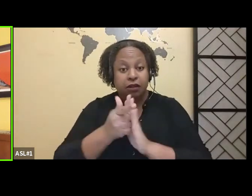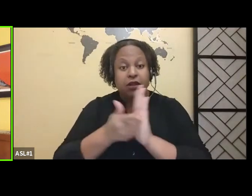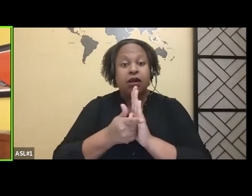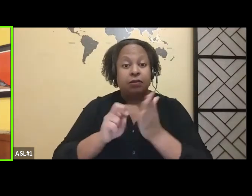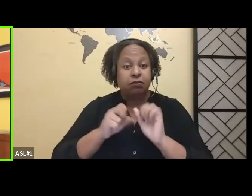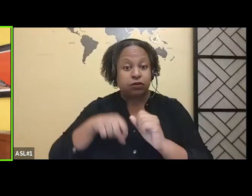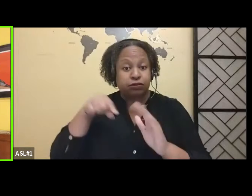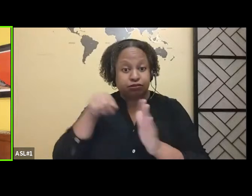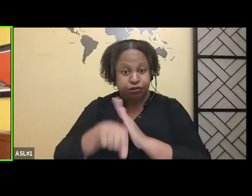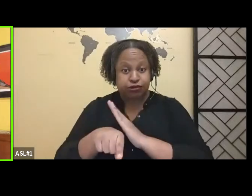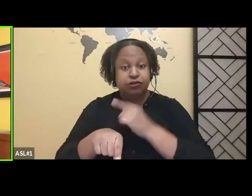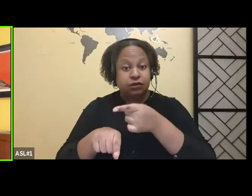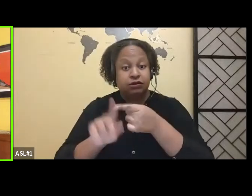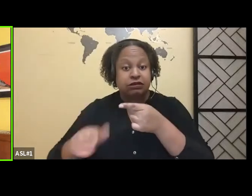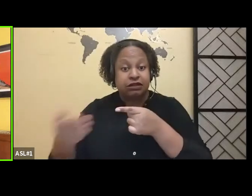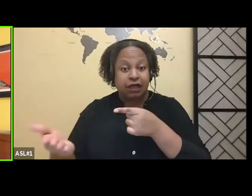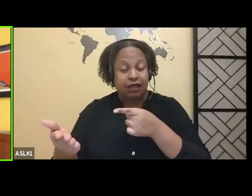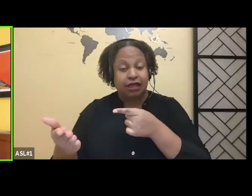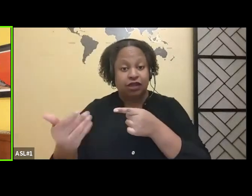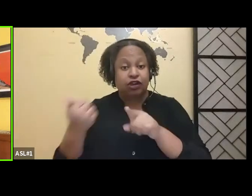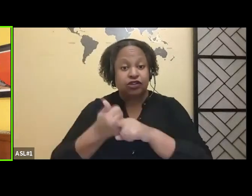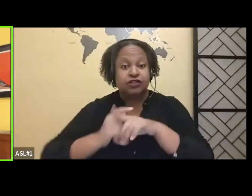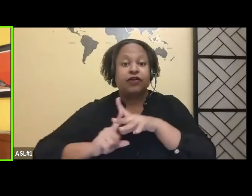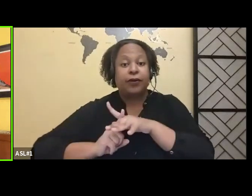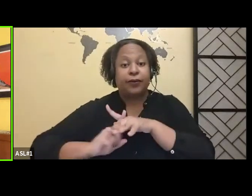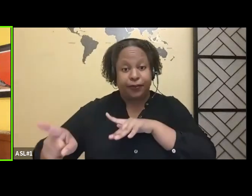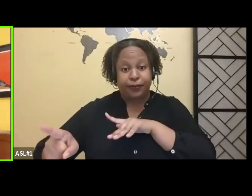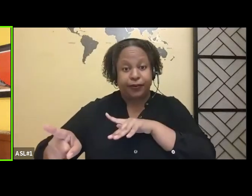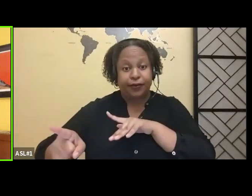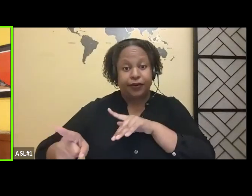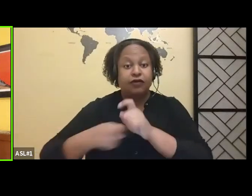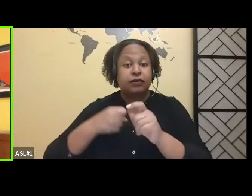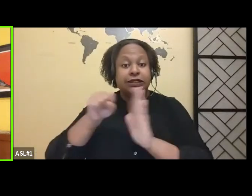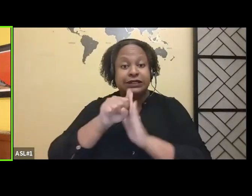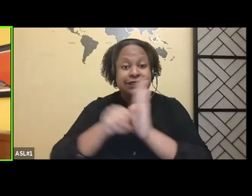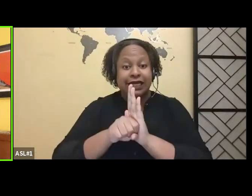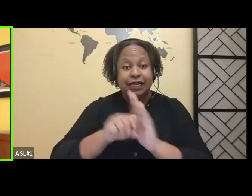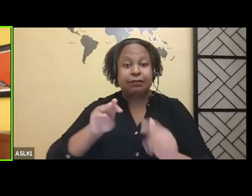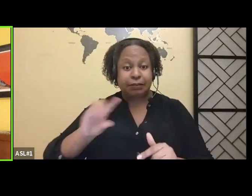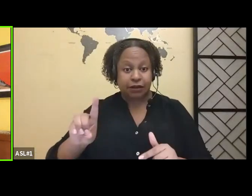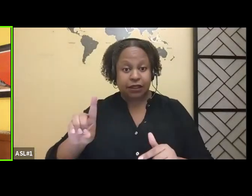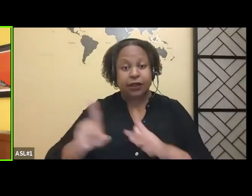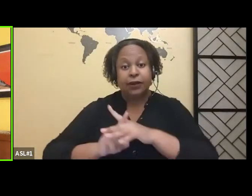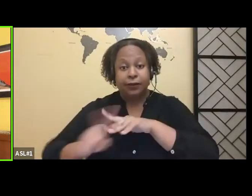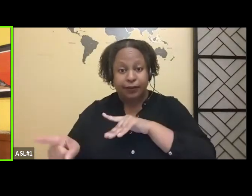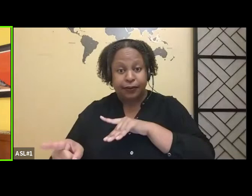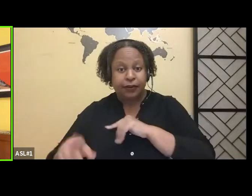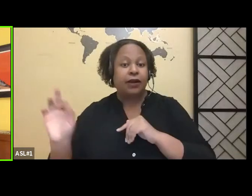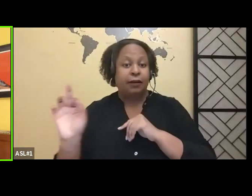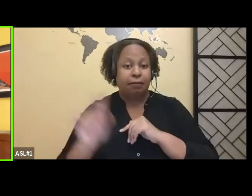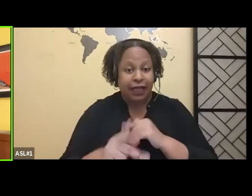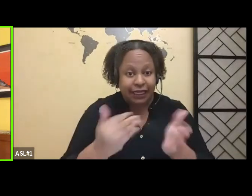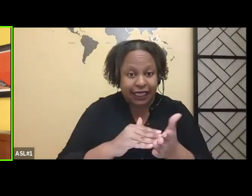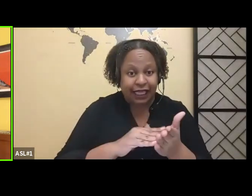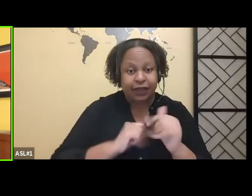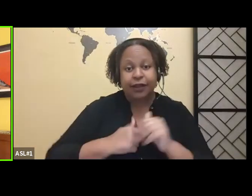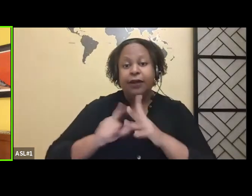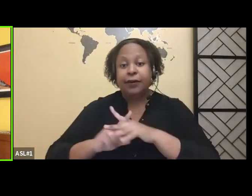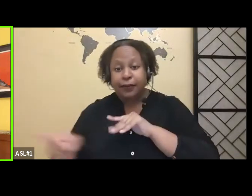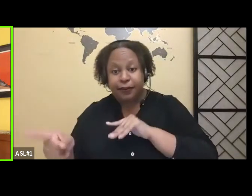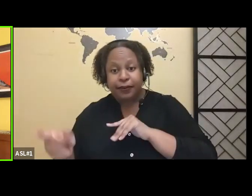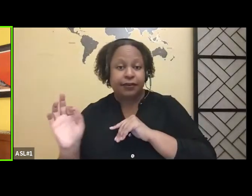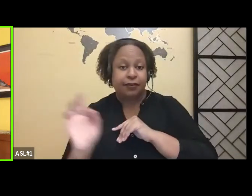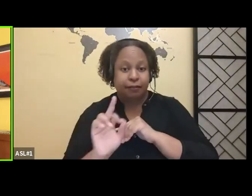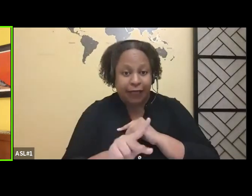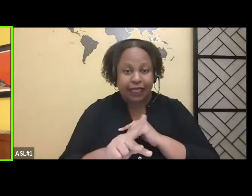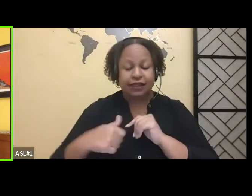by running away, went back. And she went back again, and again, and again,